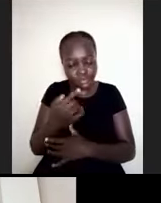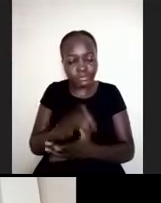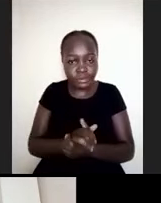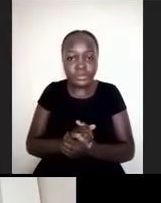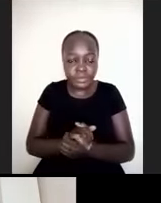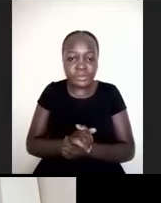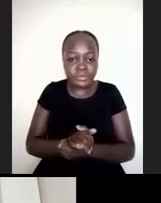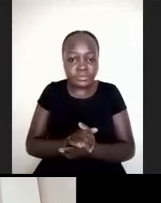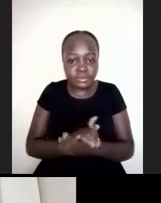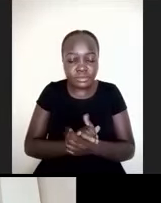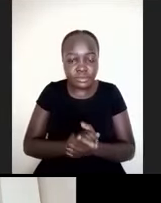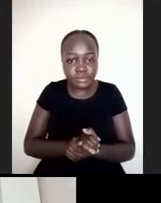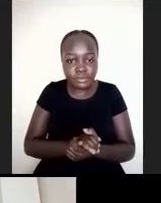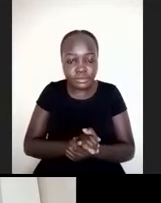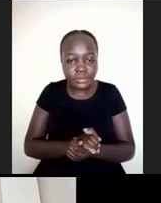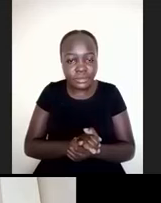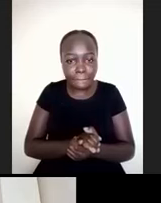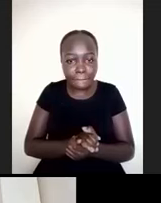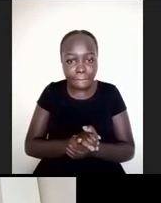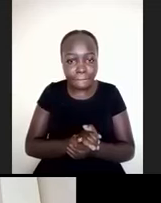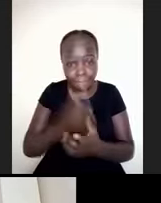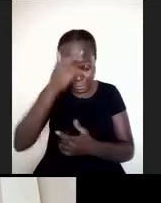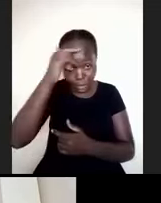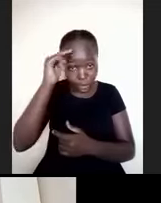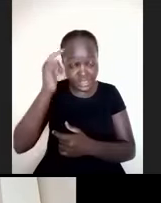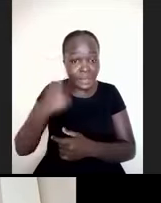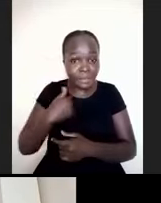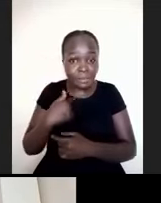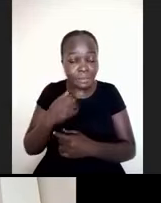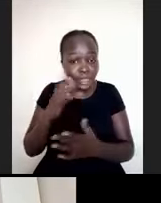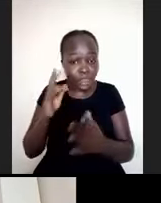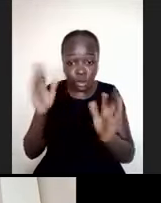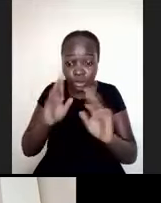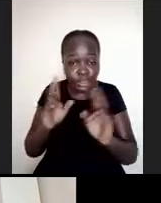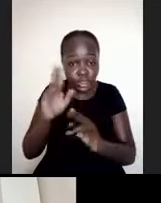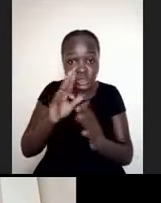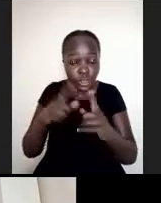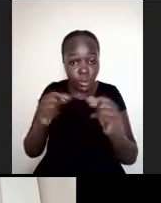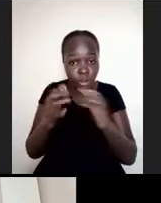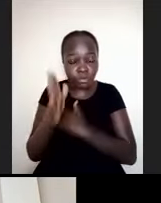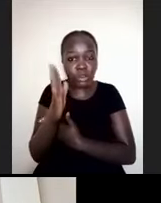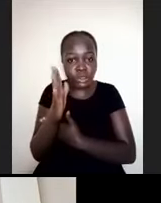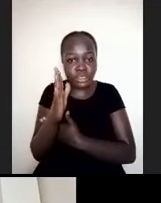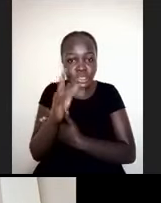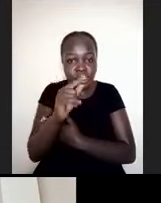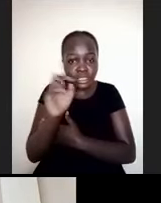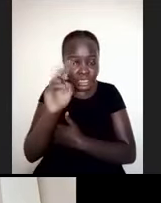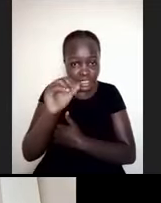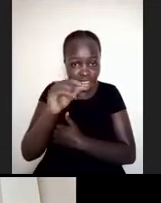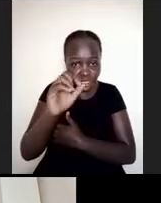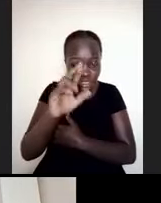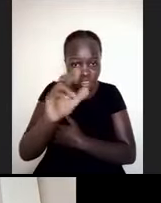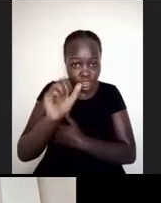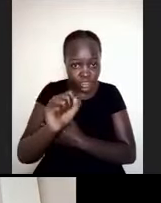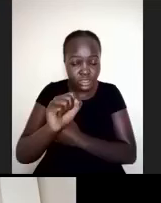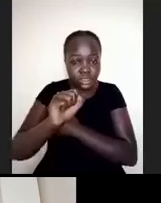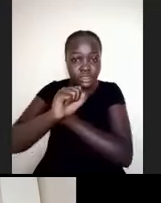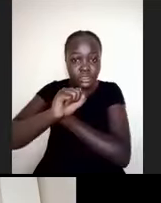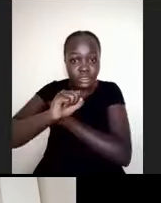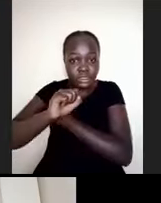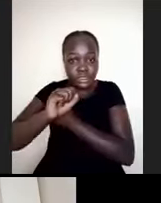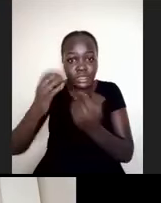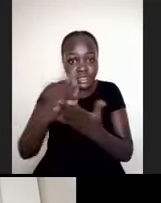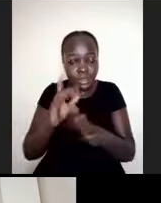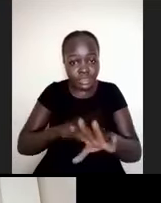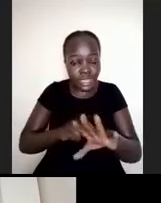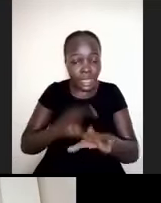Yeah. Because I'm really using the word of God. Okay, so teenagers. Sometimes when I'm out there,